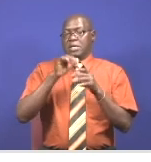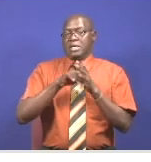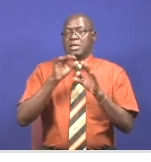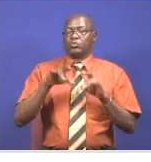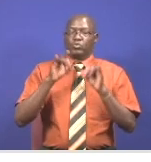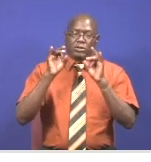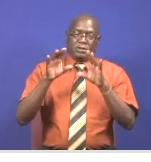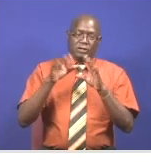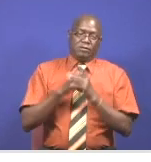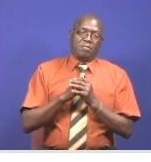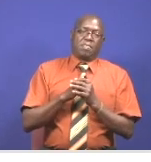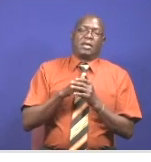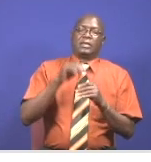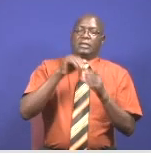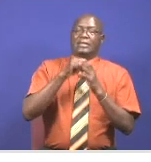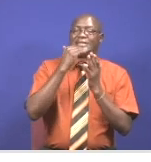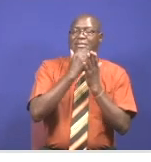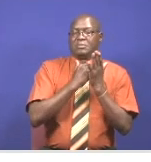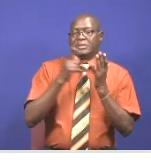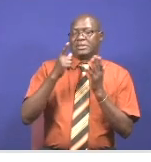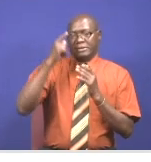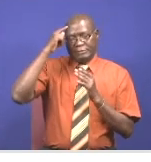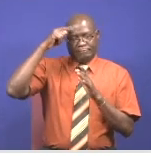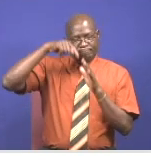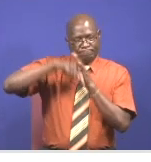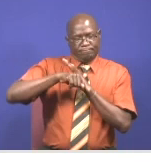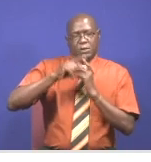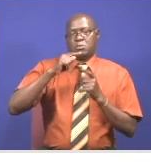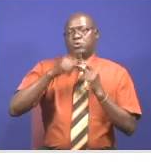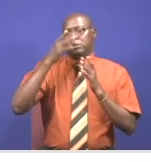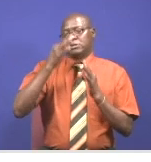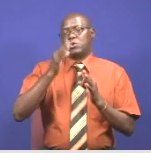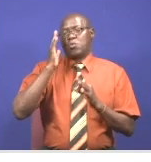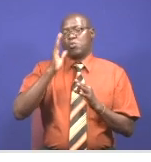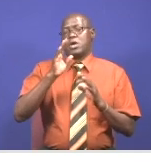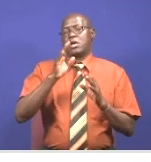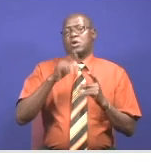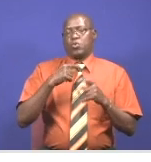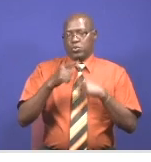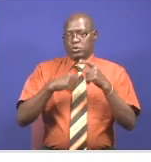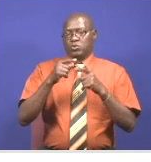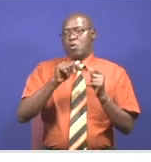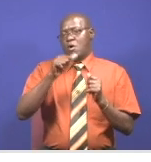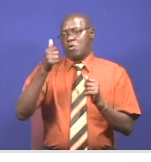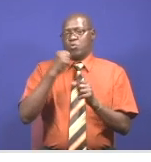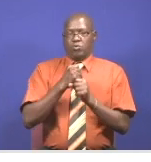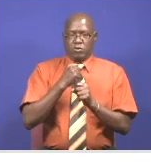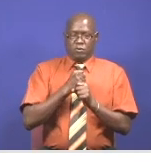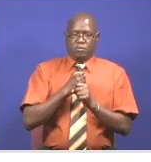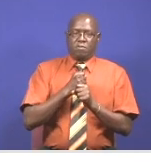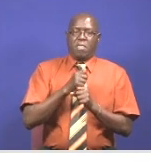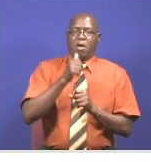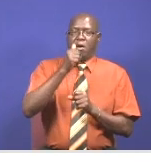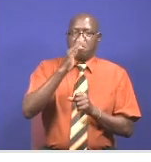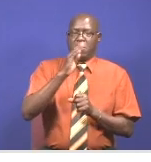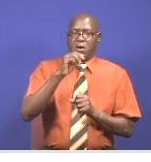In a statement, Ambaka said he had thought deeply about the decision and he will be moving on to other assignments. Ambaka has played